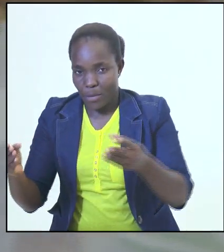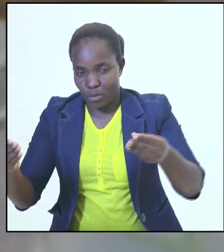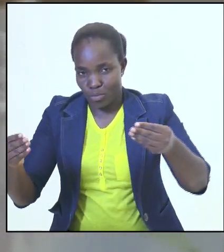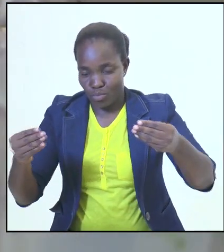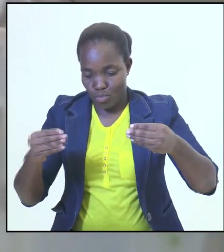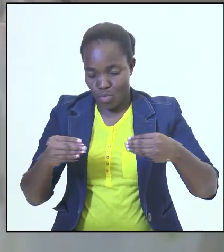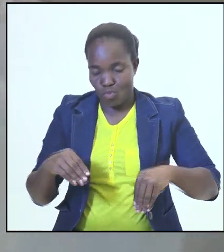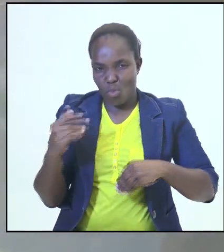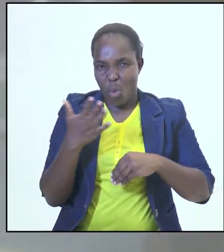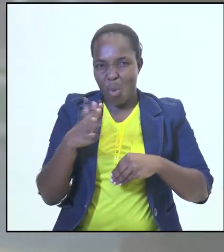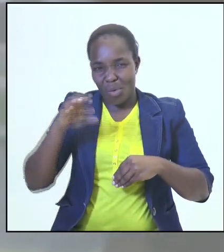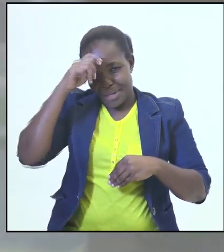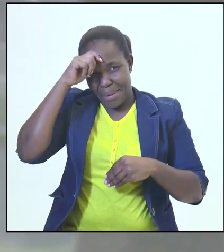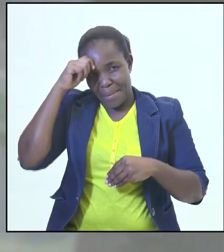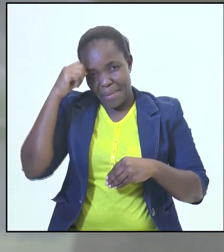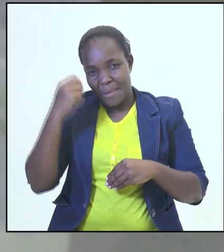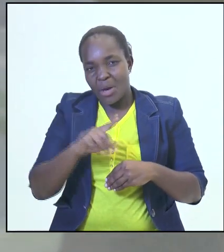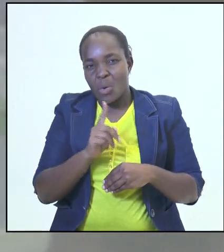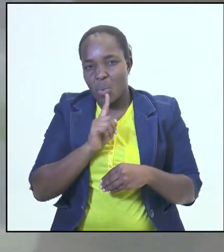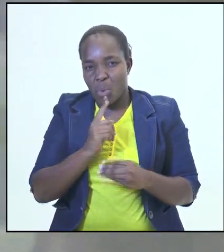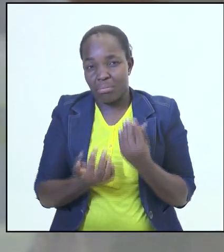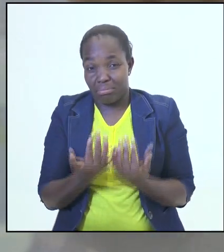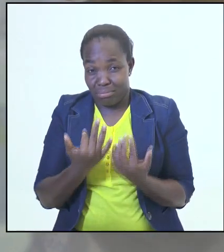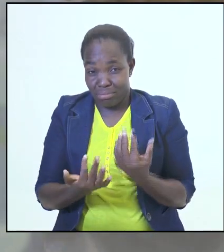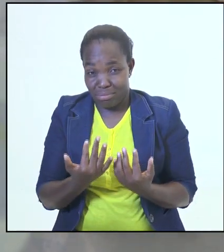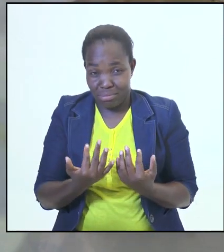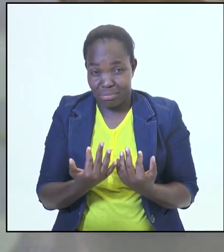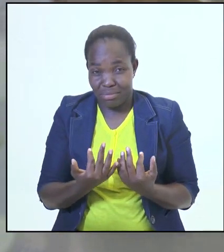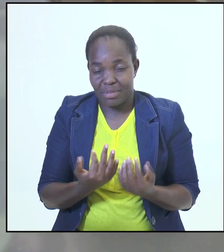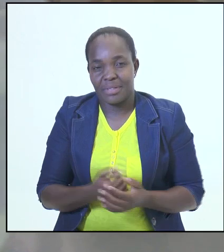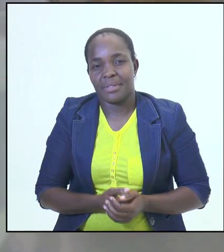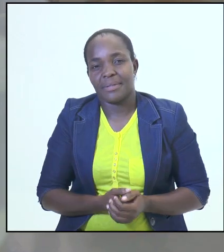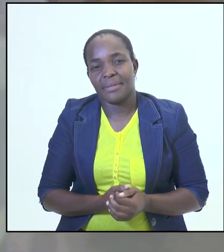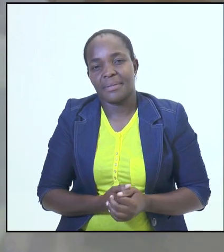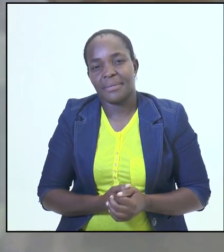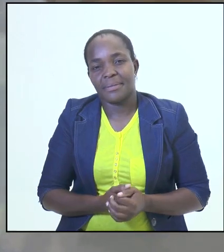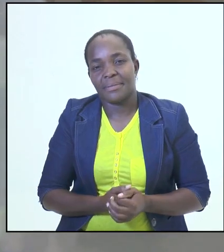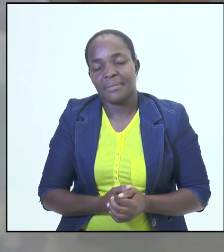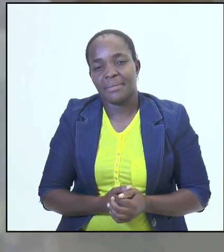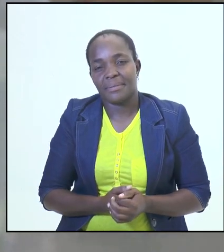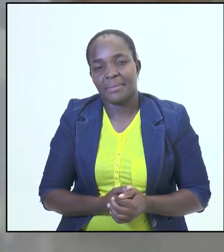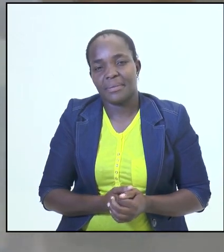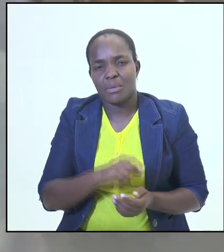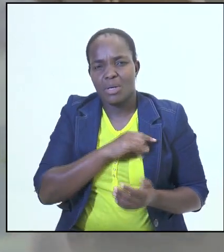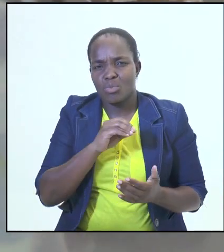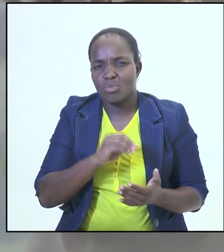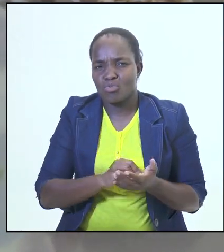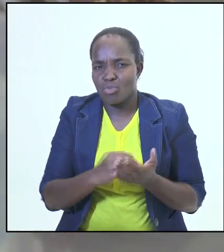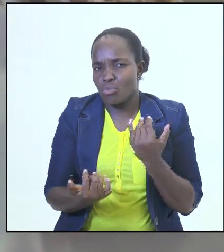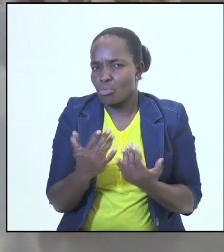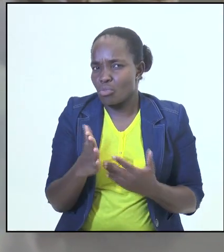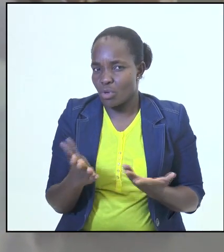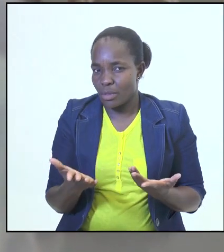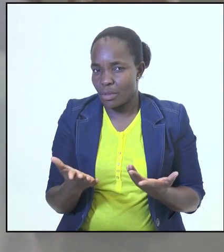boiling water. We can leave it here for 1 minute. The reason we are dipping the leaves in hot water is